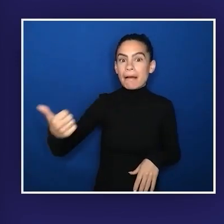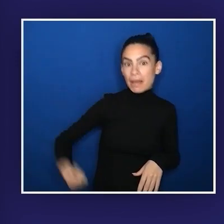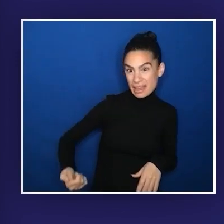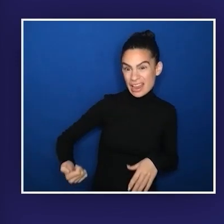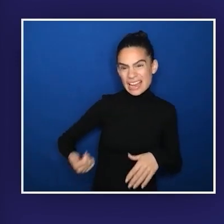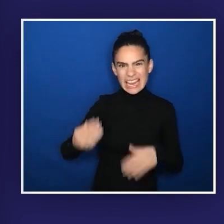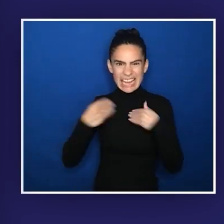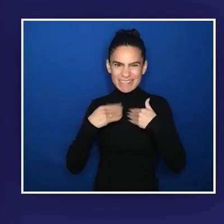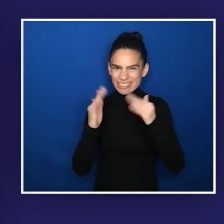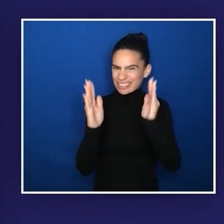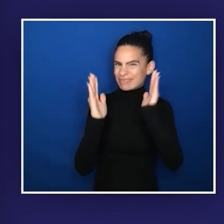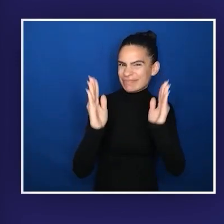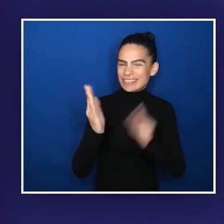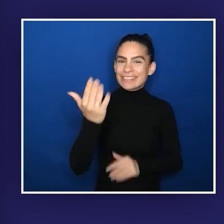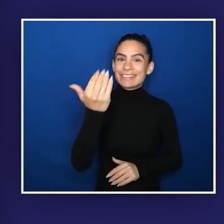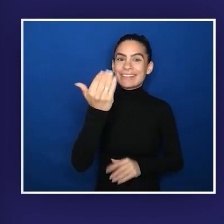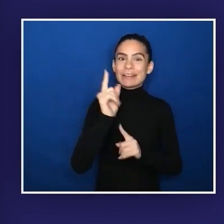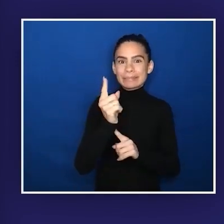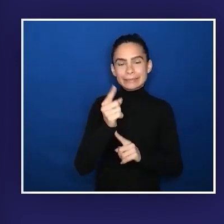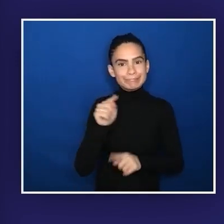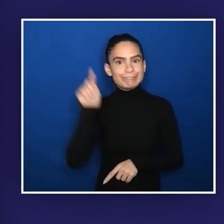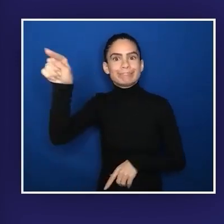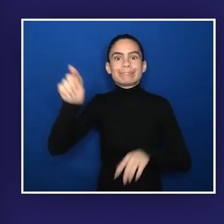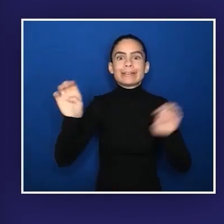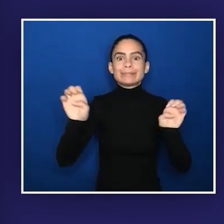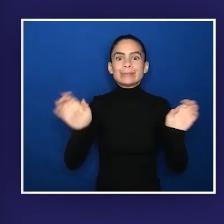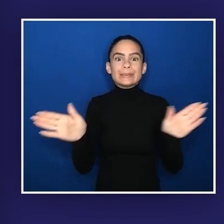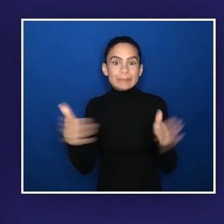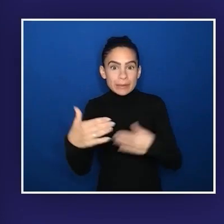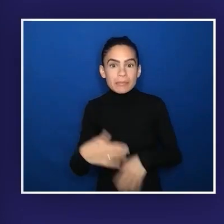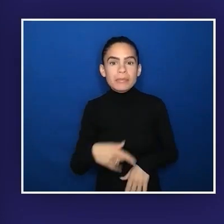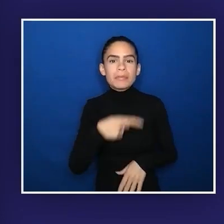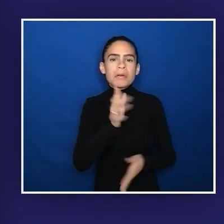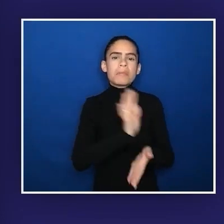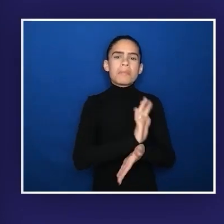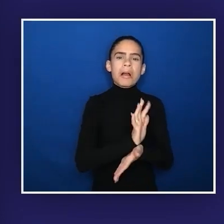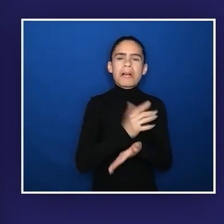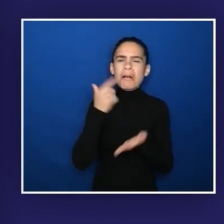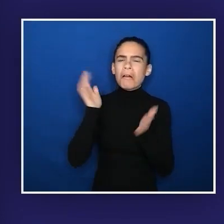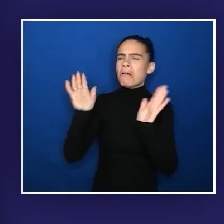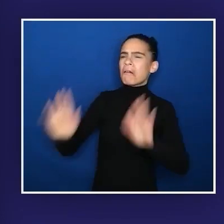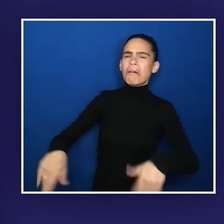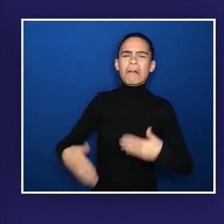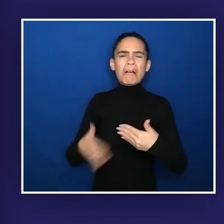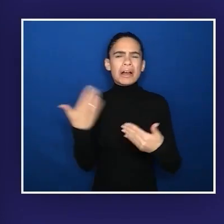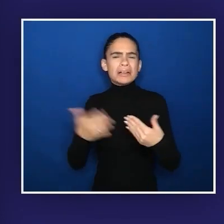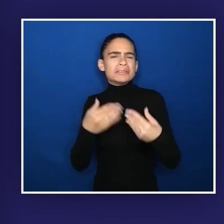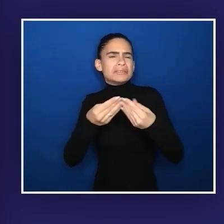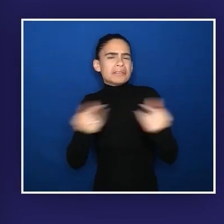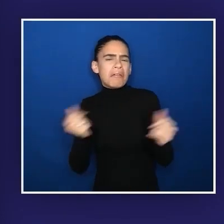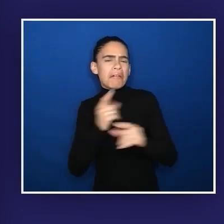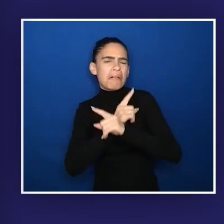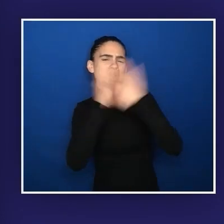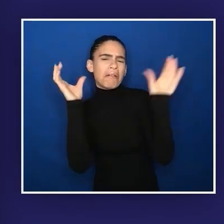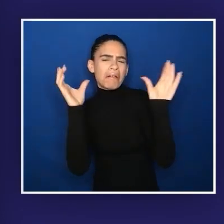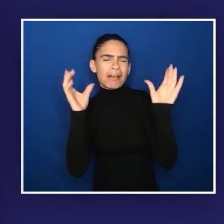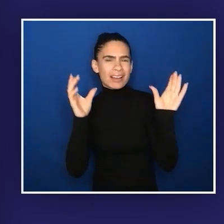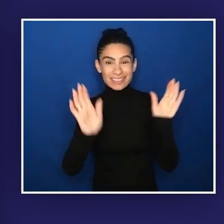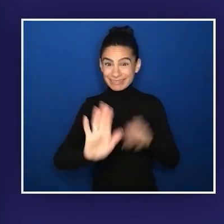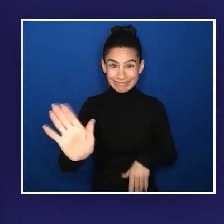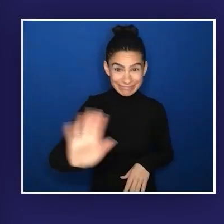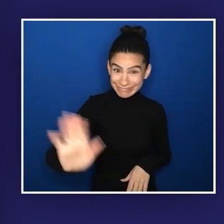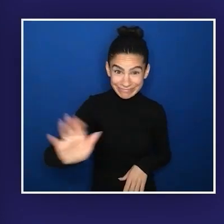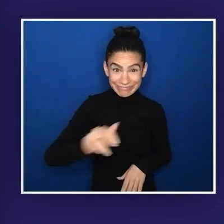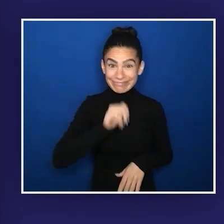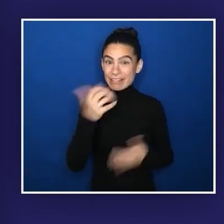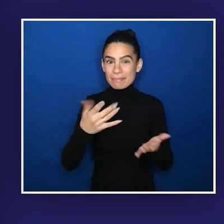room. Oftentimes in movies it's portrayed like that just saves you. That's not the case. It's very severe, and I had to educate everybody in my immediate circle how